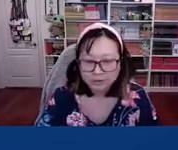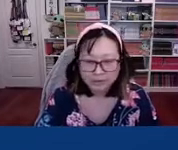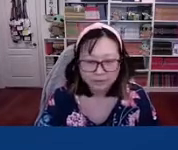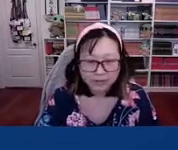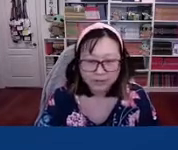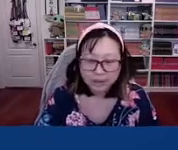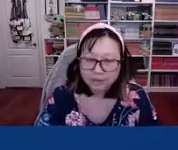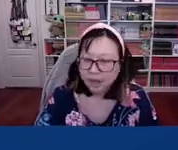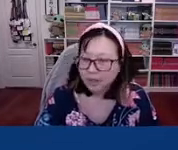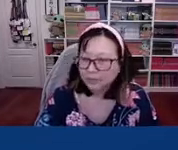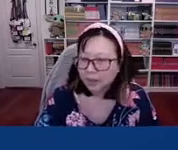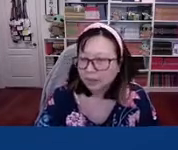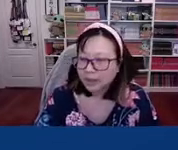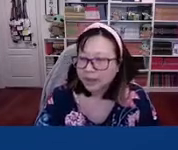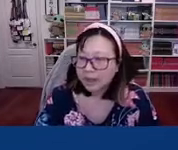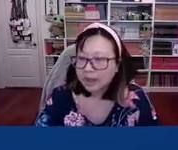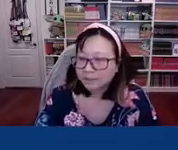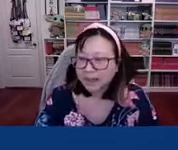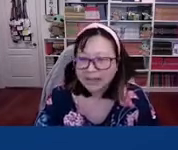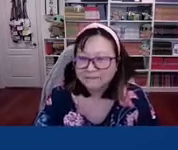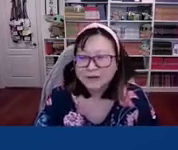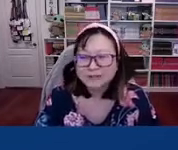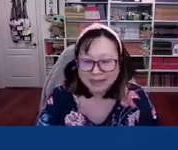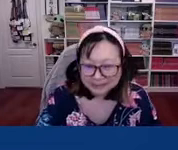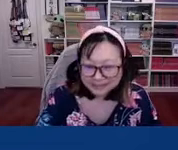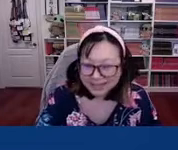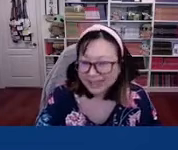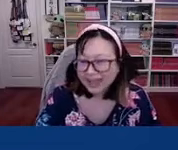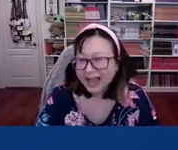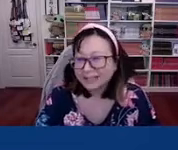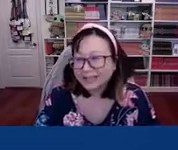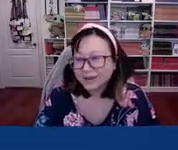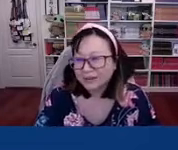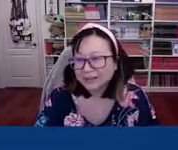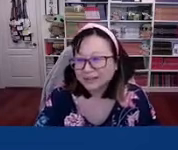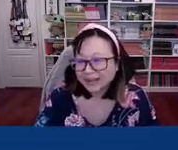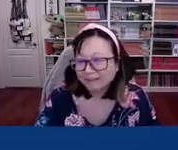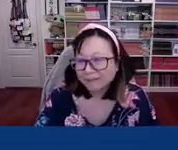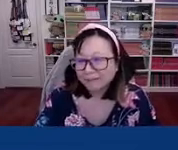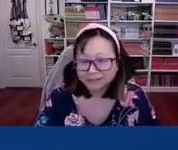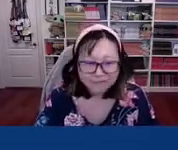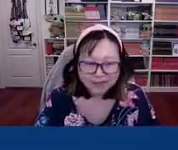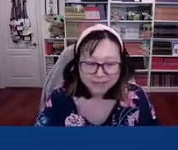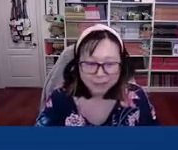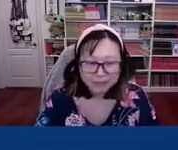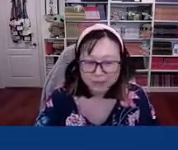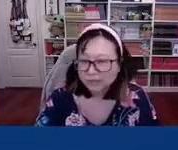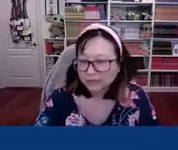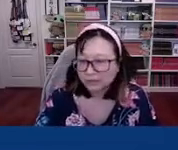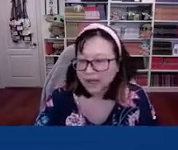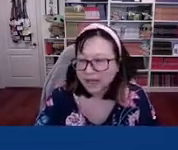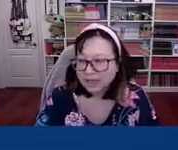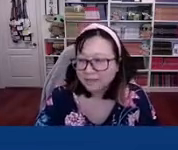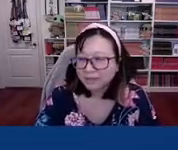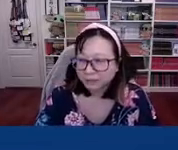Jose State friends come as well. I have no doubt that San Jose State will love him as much as we